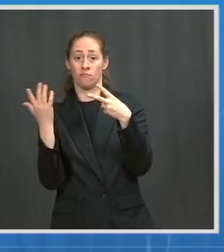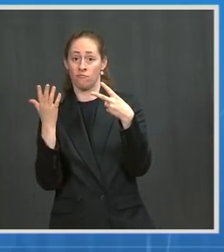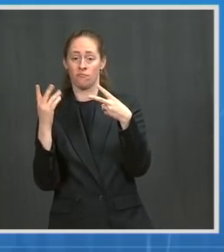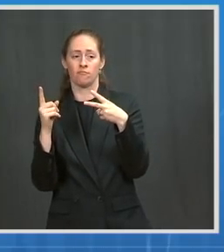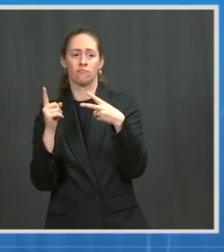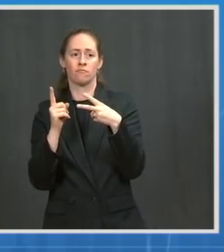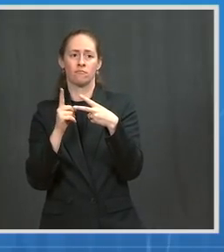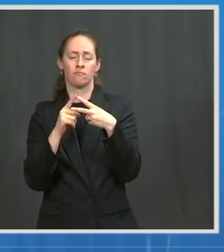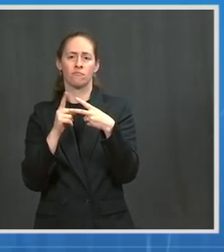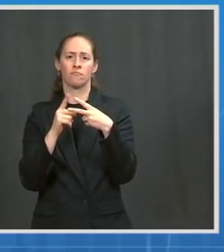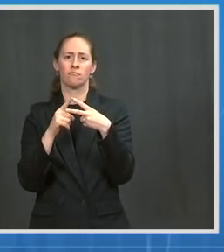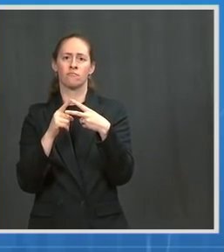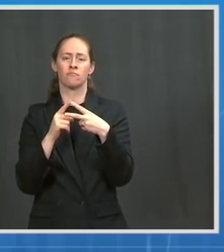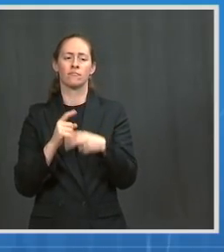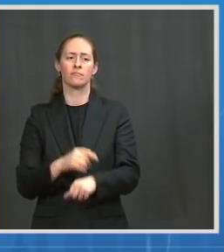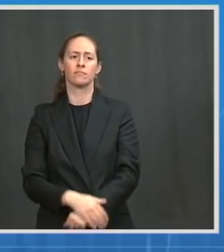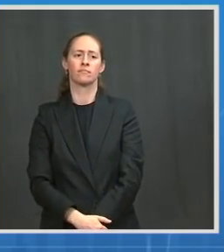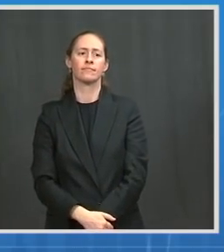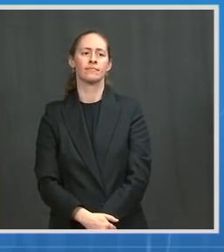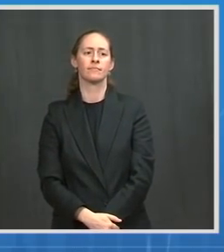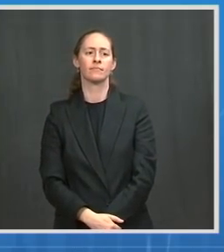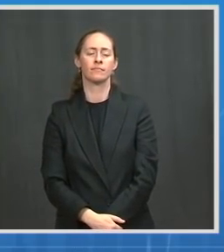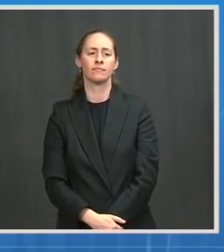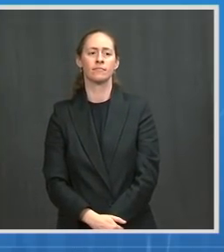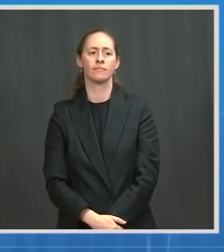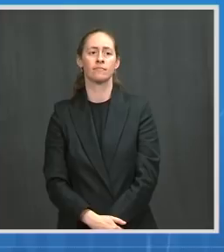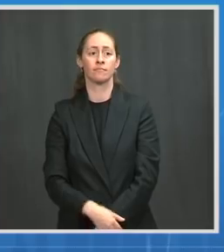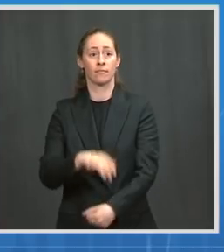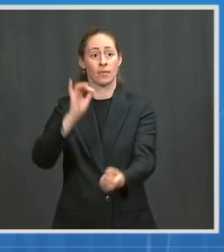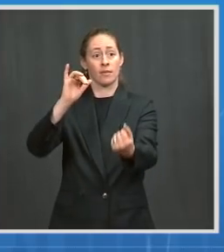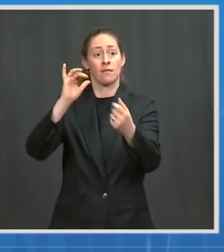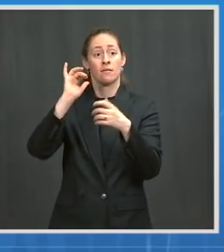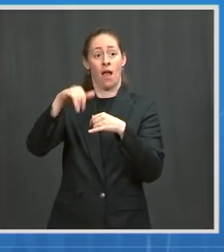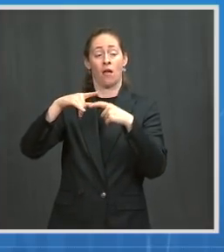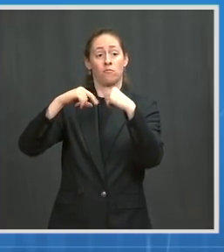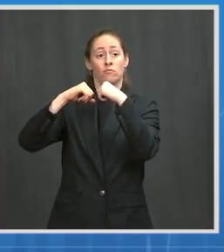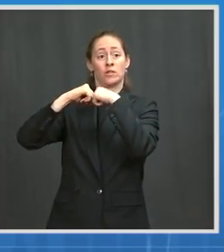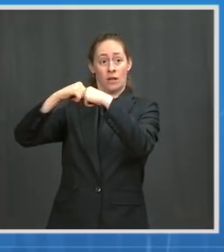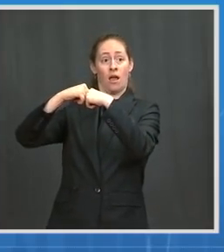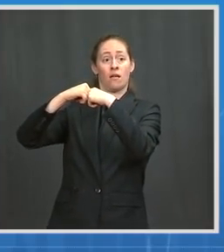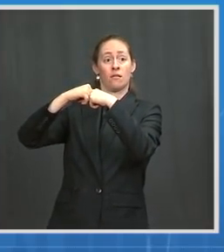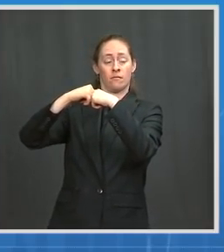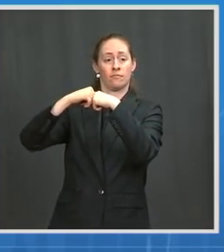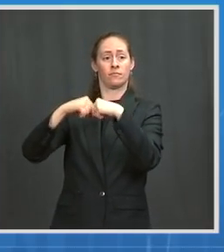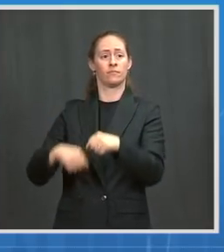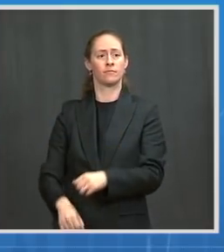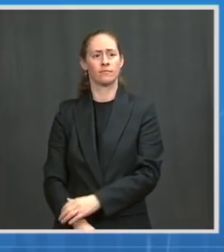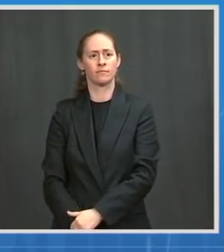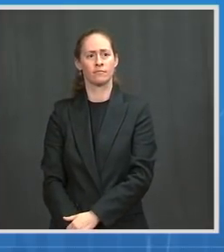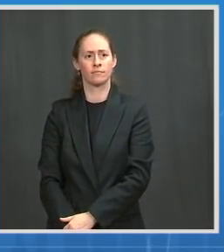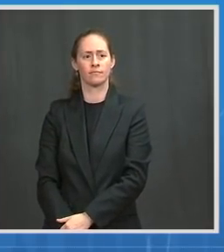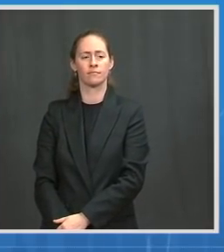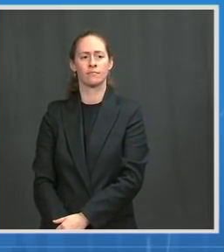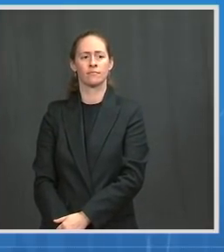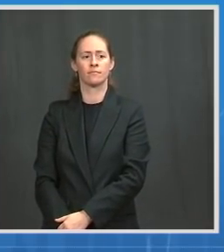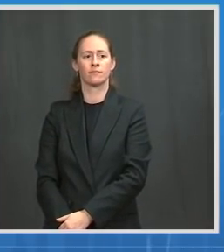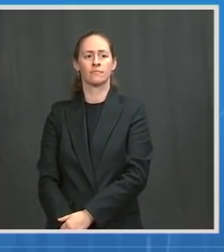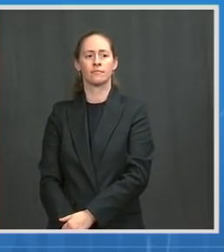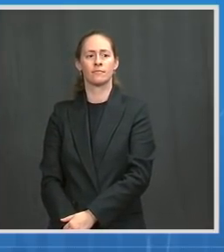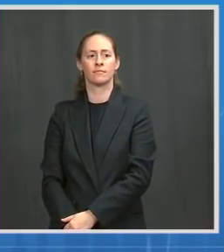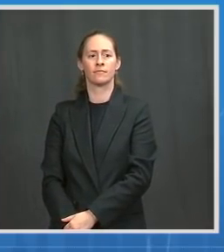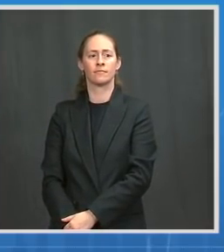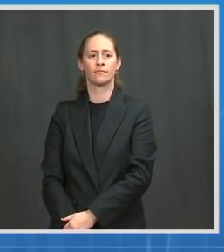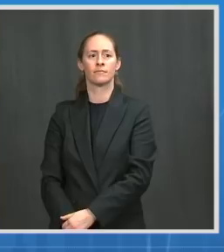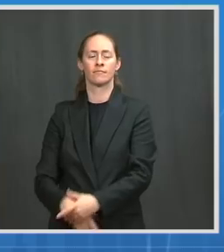durability of the protection, and I want to emphasize by durability, I don't mean that the vaccines now are not effective. We're